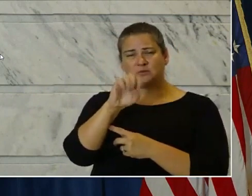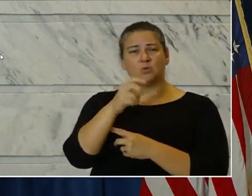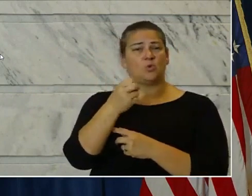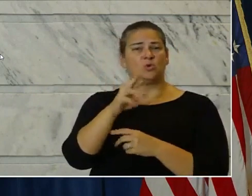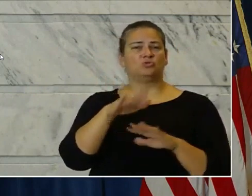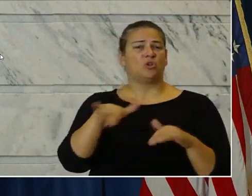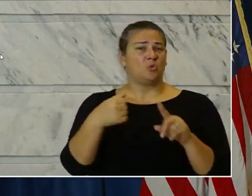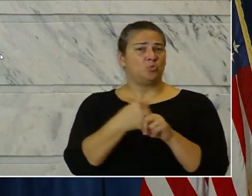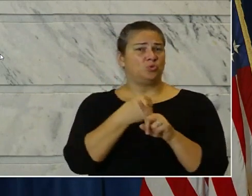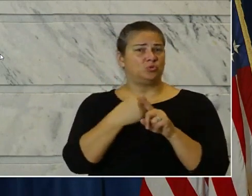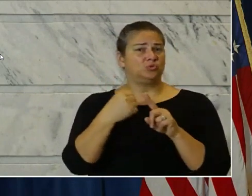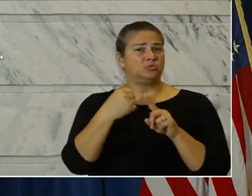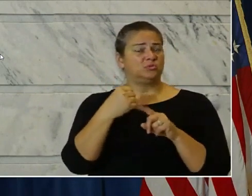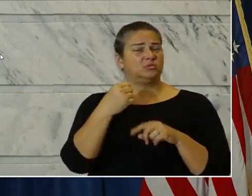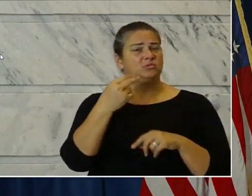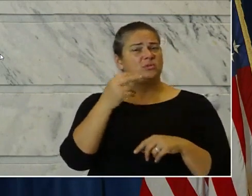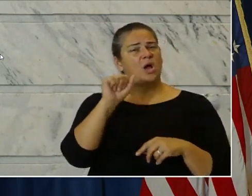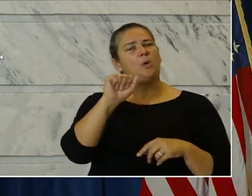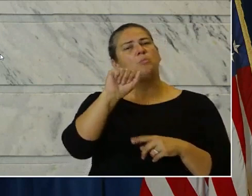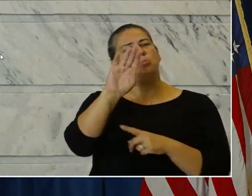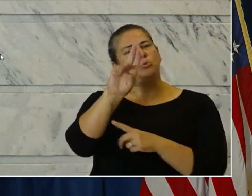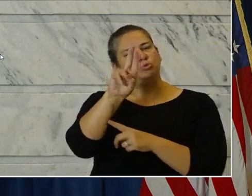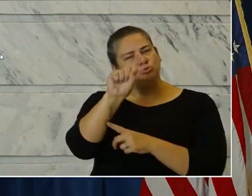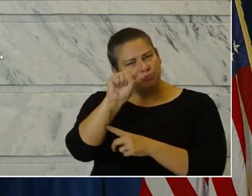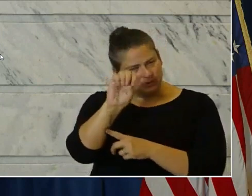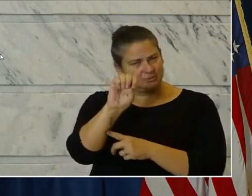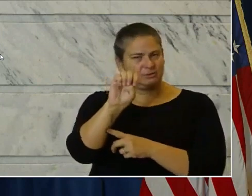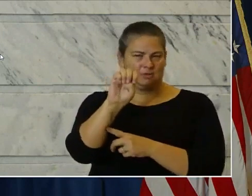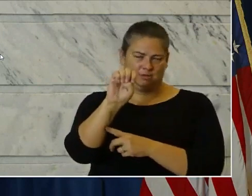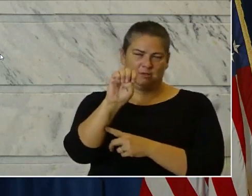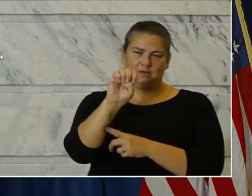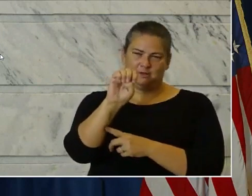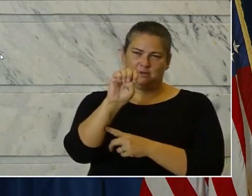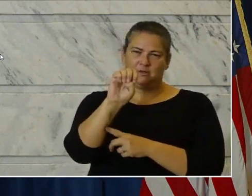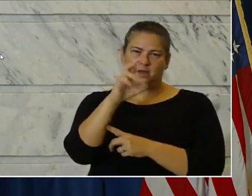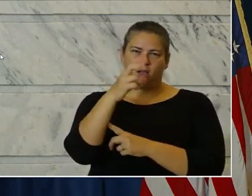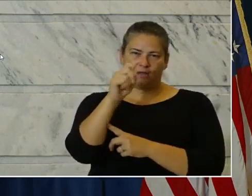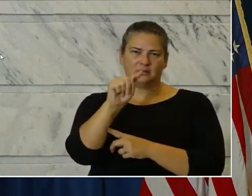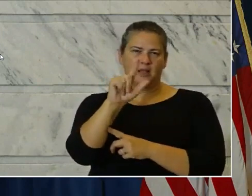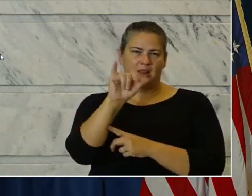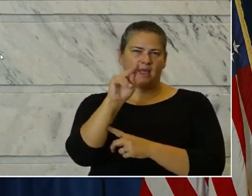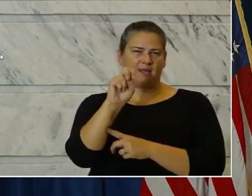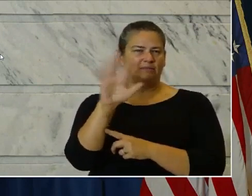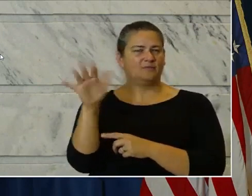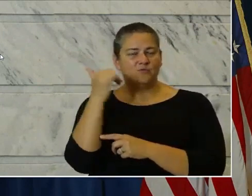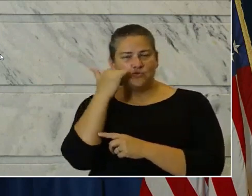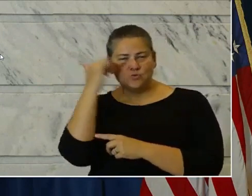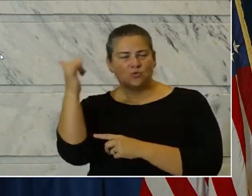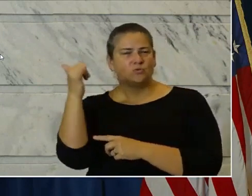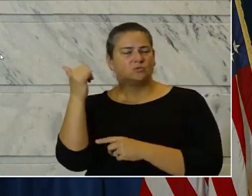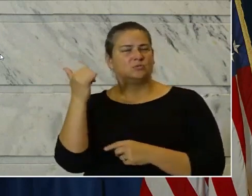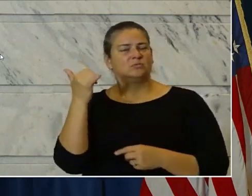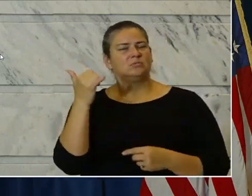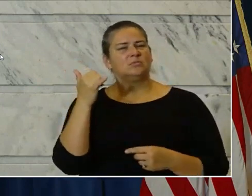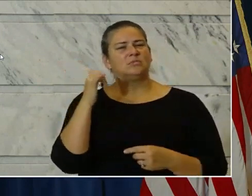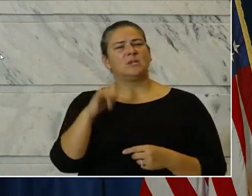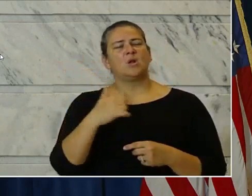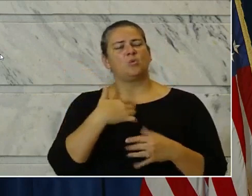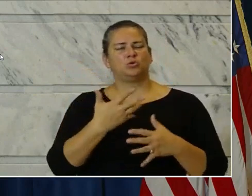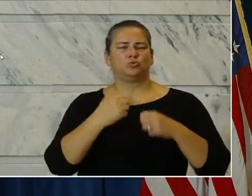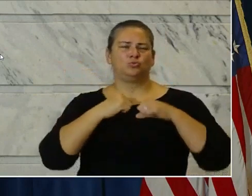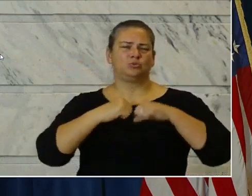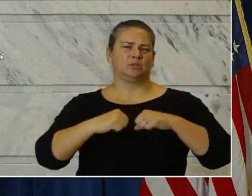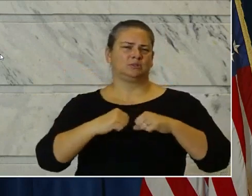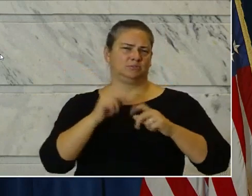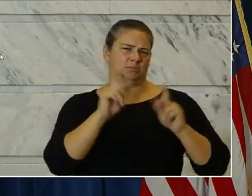others, because I know most of the people out there want to do everything they can to protect people through COVID, and that is one additional thing